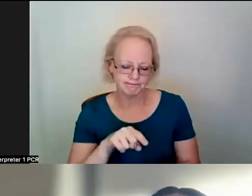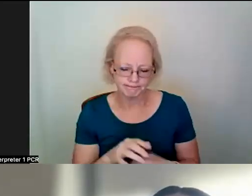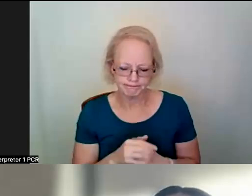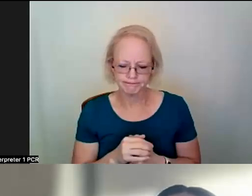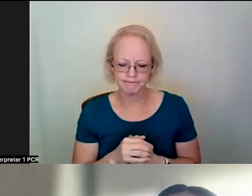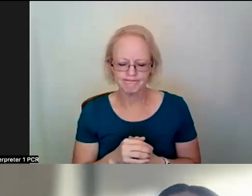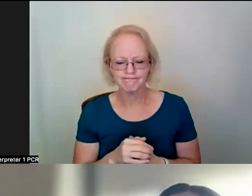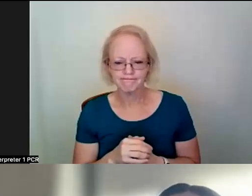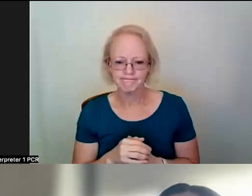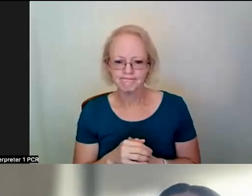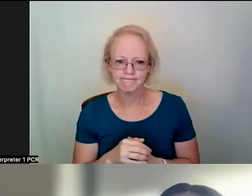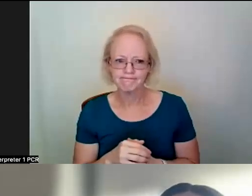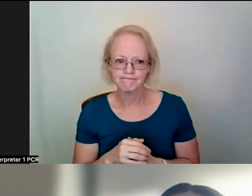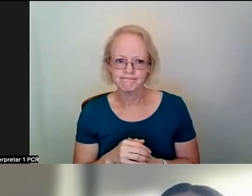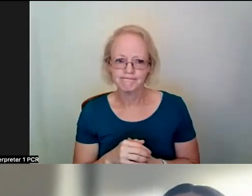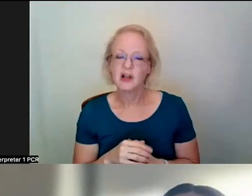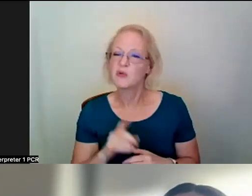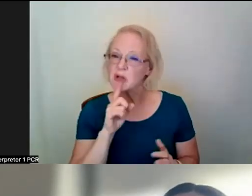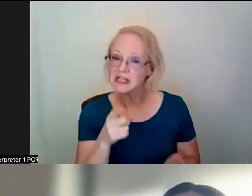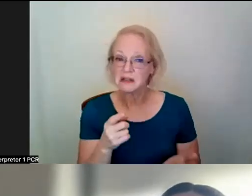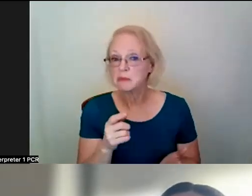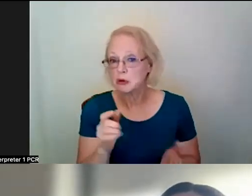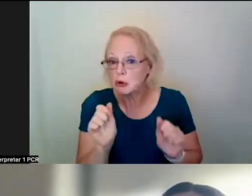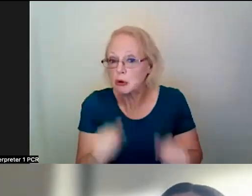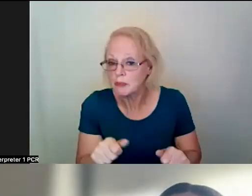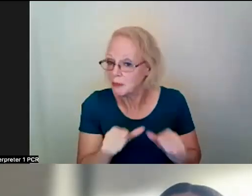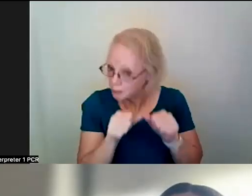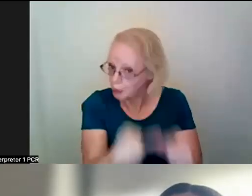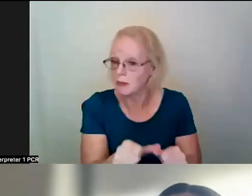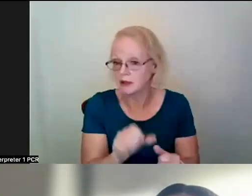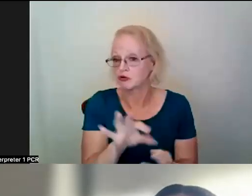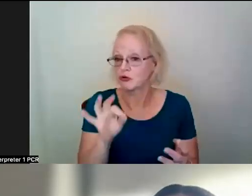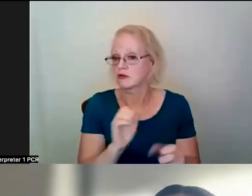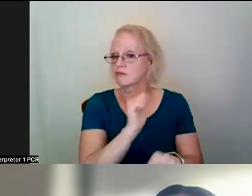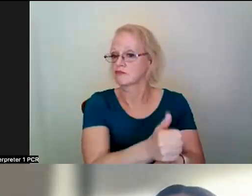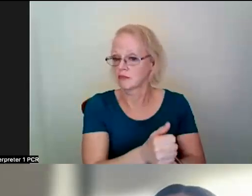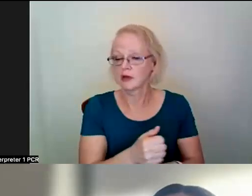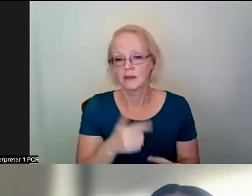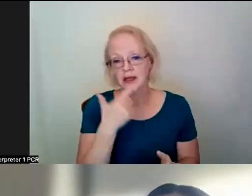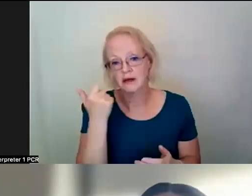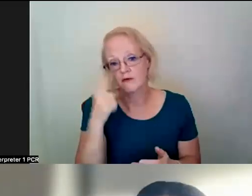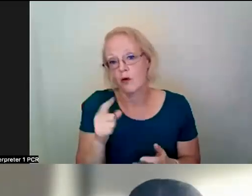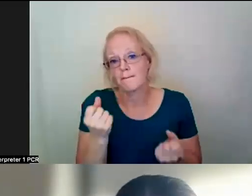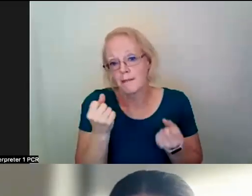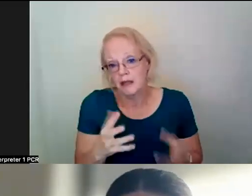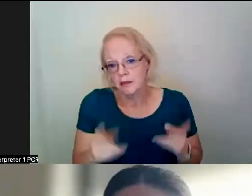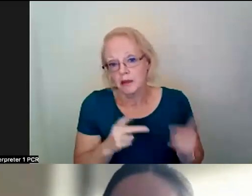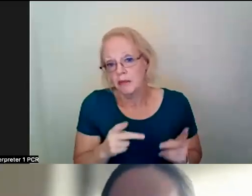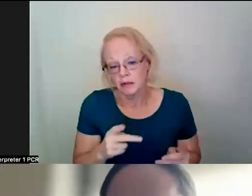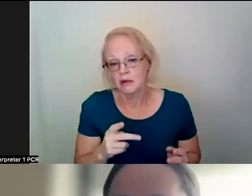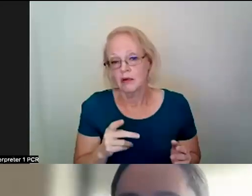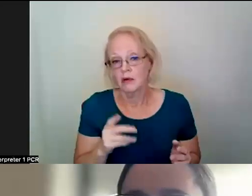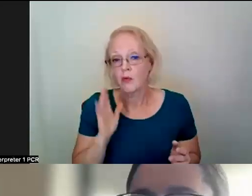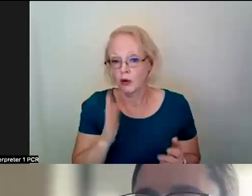be a permanent choice, because for probably the vast majority of people, it's going to provide a decent